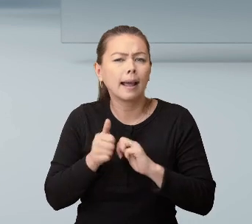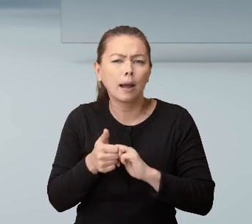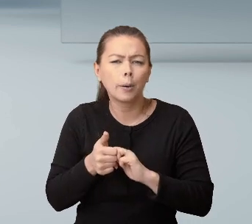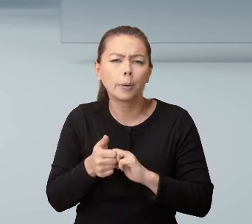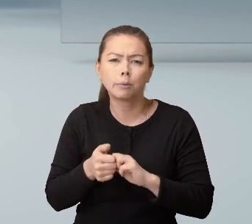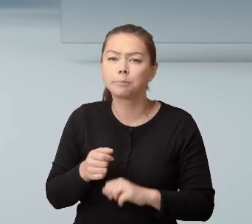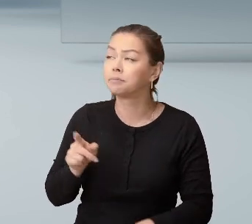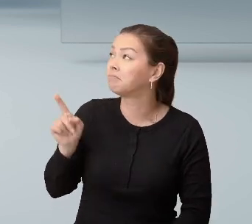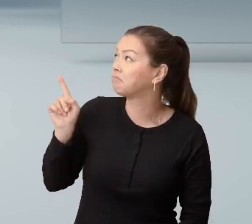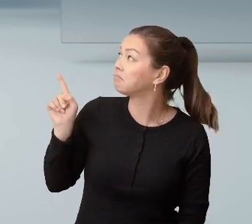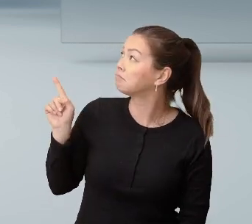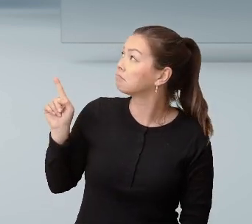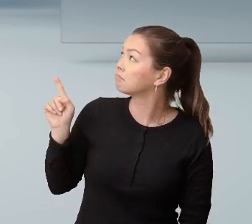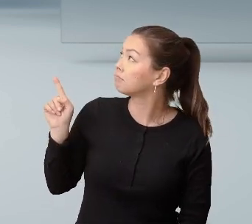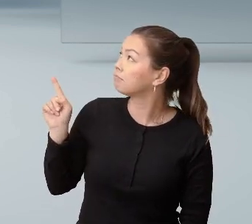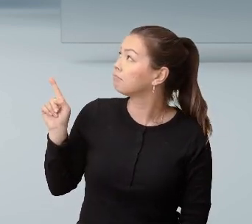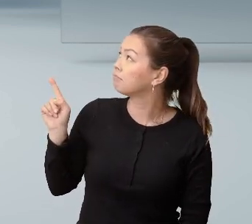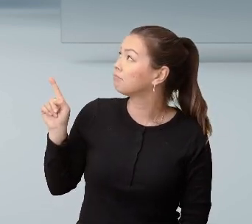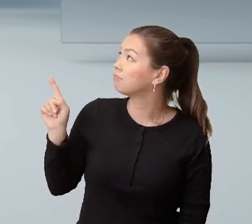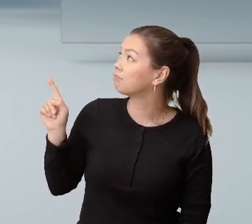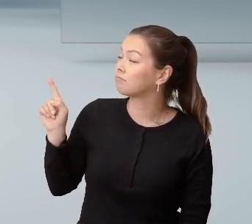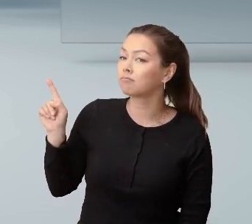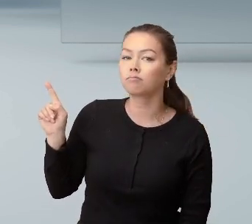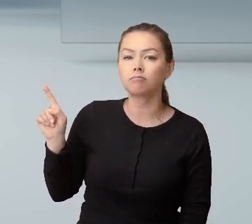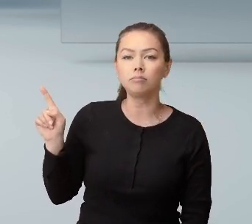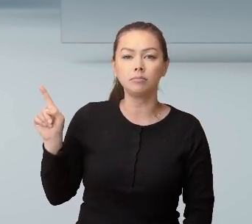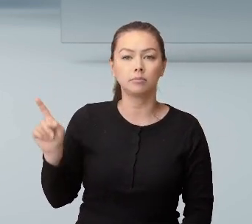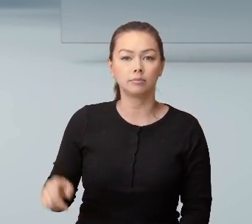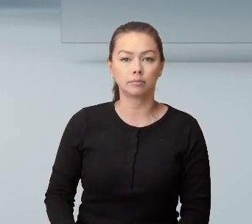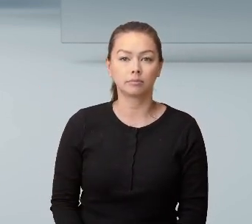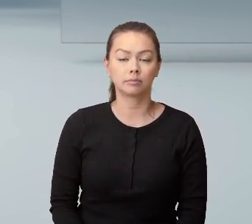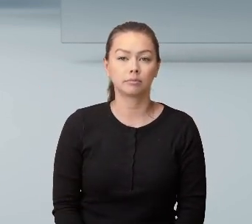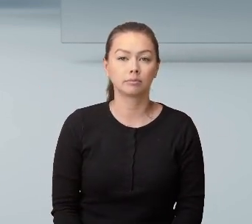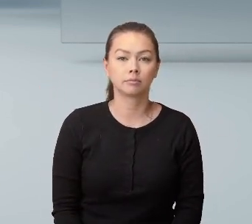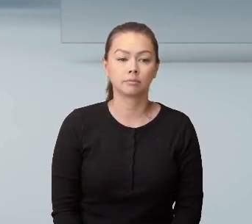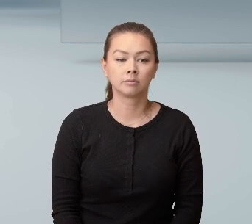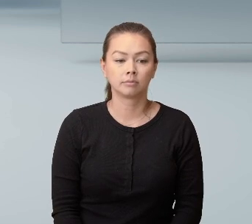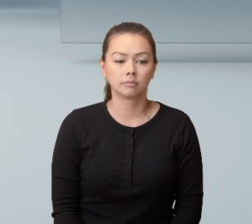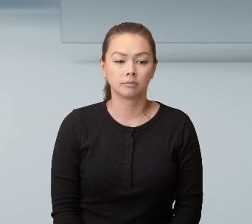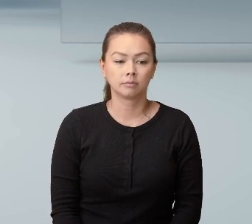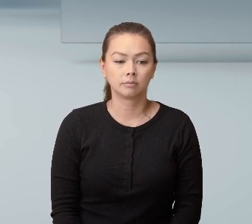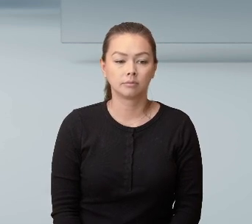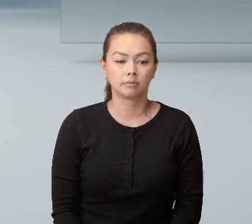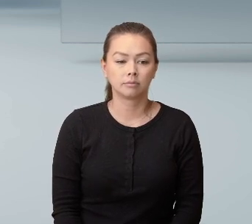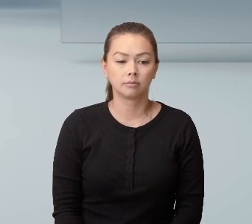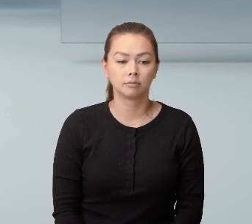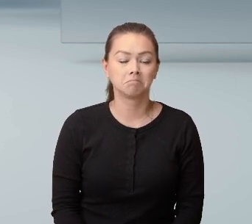So imagine, if you will, if we could take the following steps.